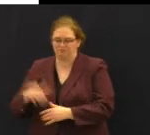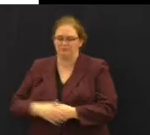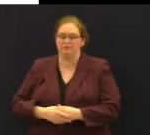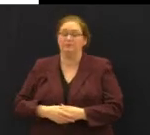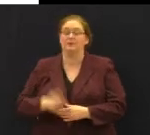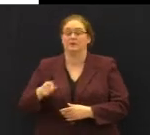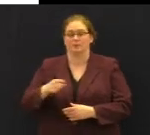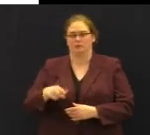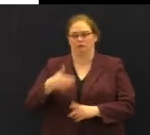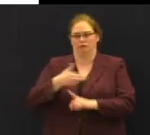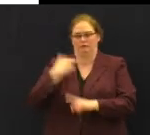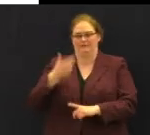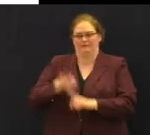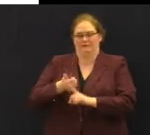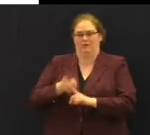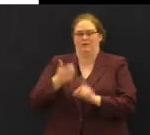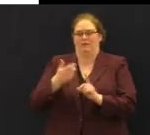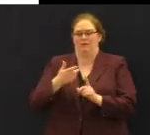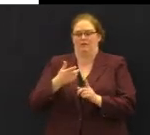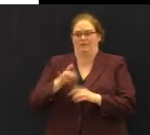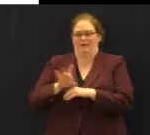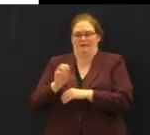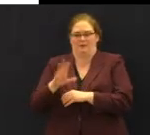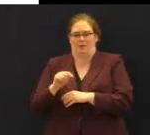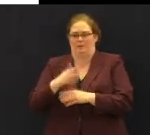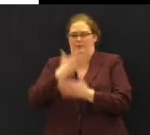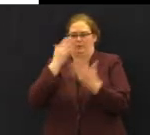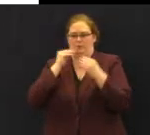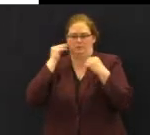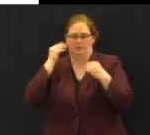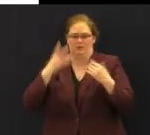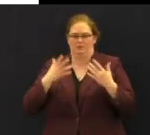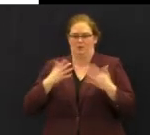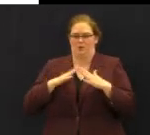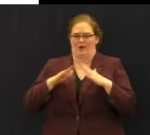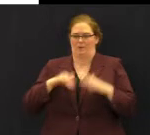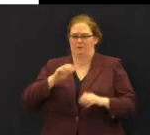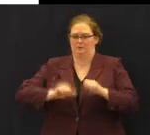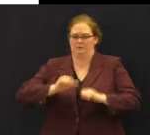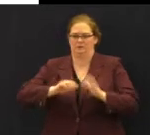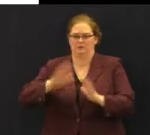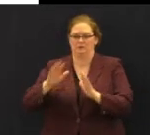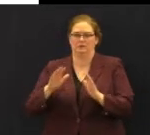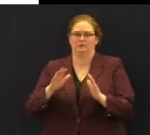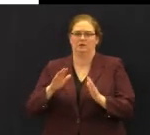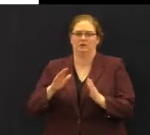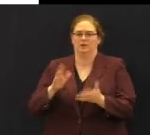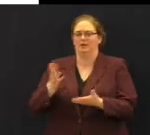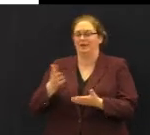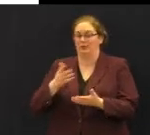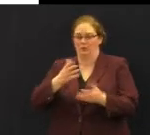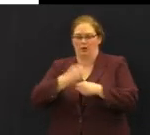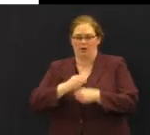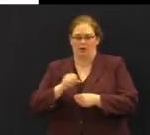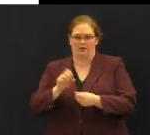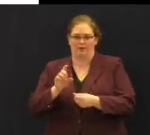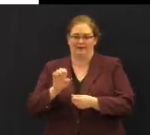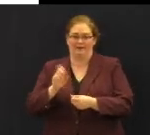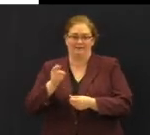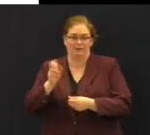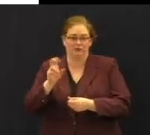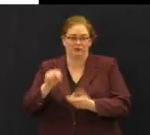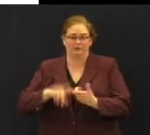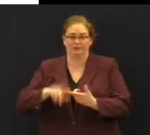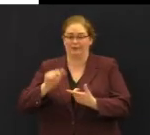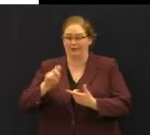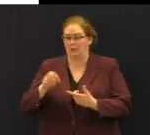also be at risk of homelessness or housing instability, which is primarily evidenced through having an eviction or late notice or some